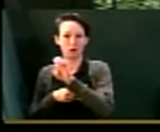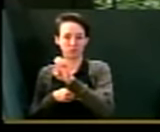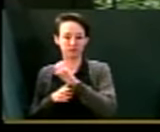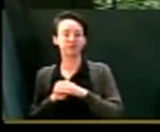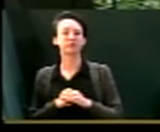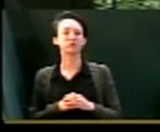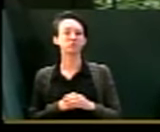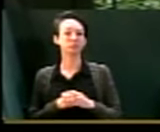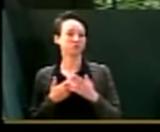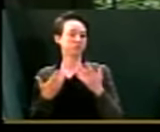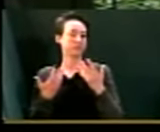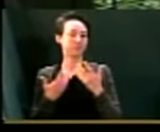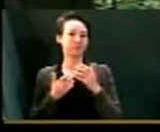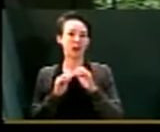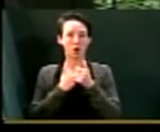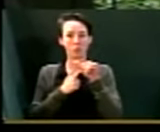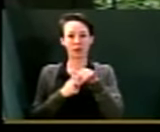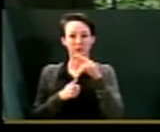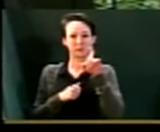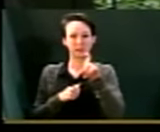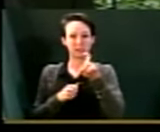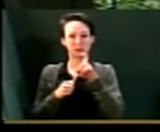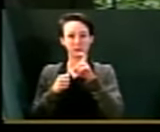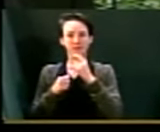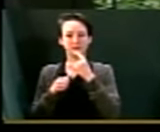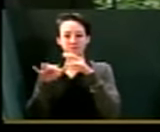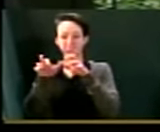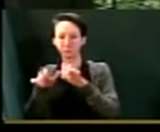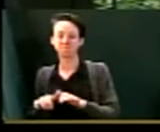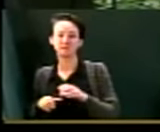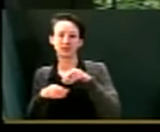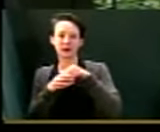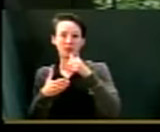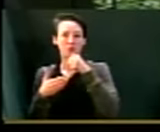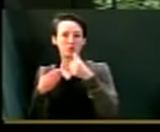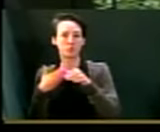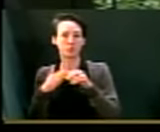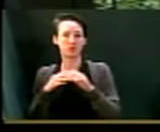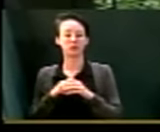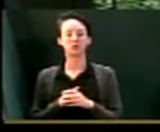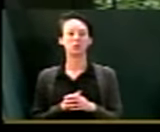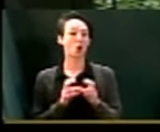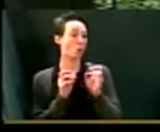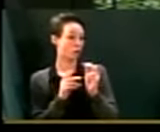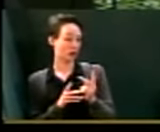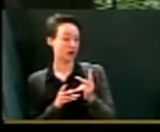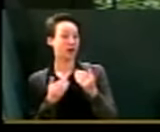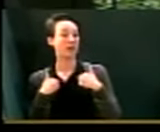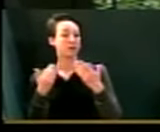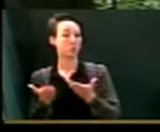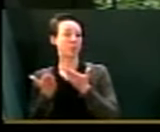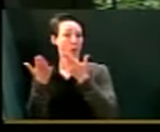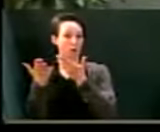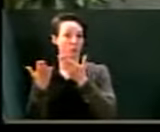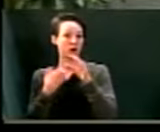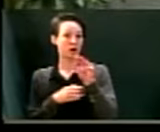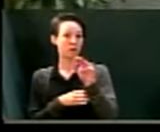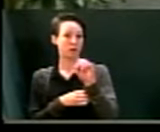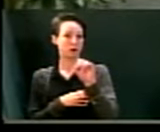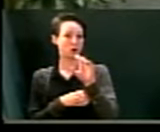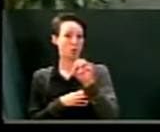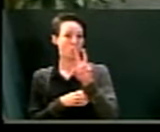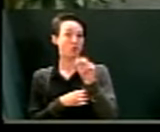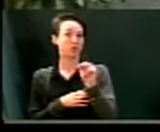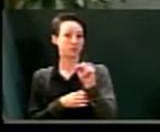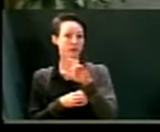said okay. in your letter and, so we, and for you guys to draft that. Would you read, so we have a motion by Ms. Owen